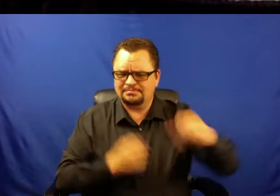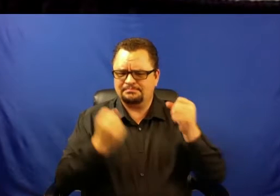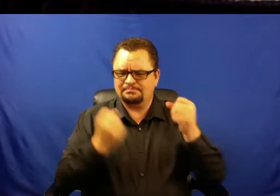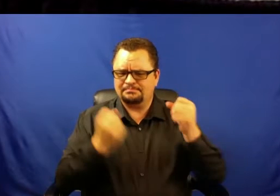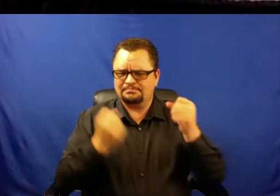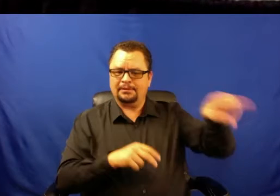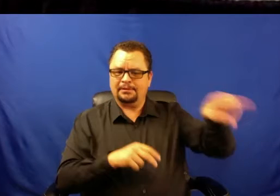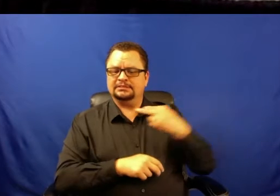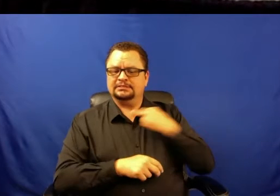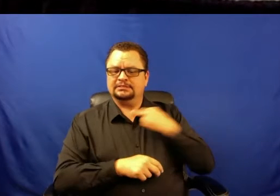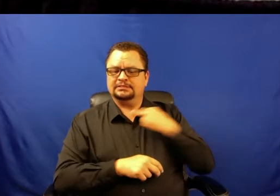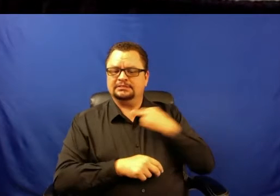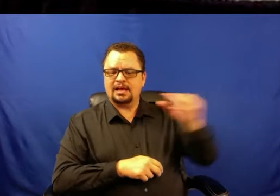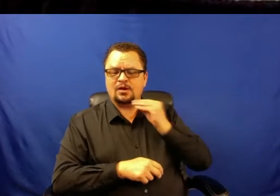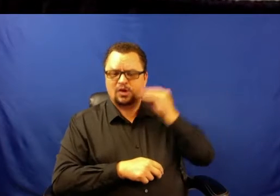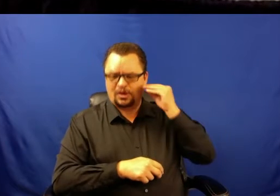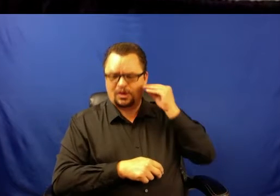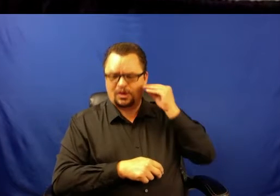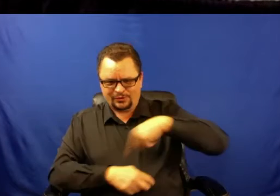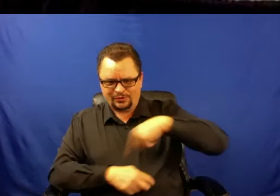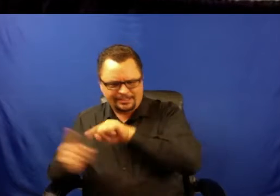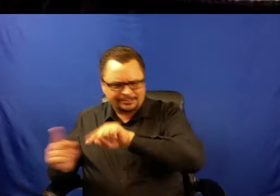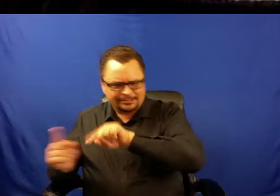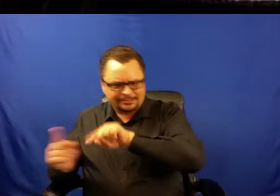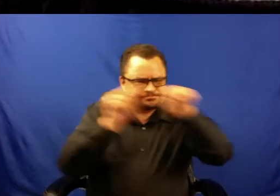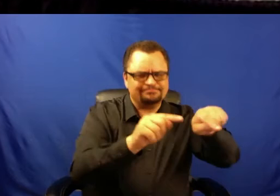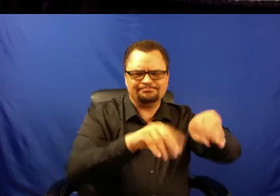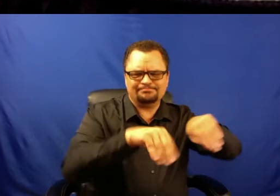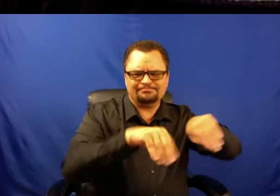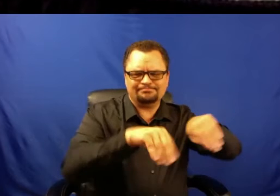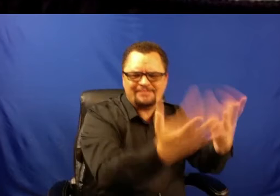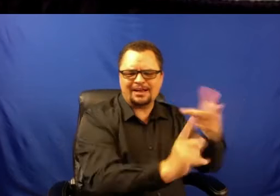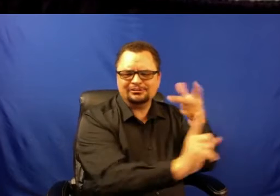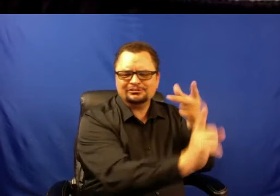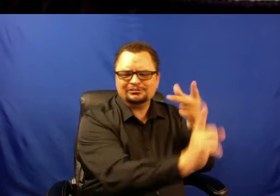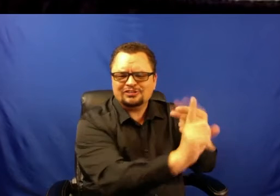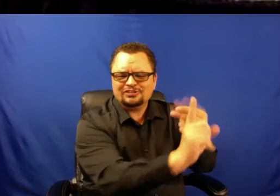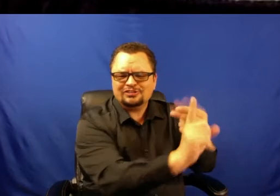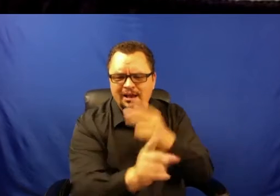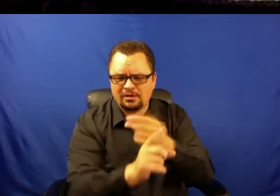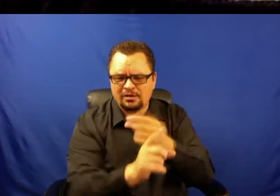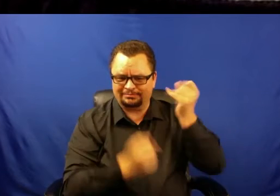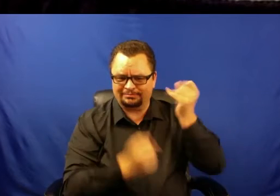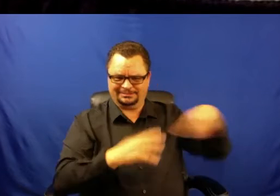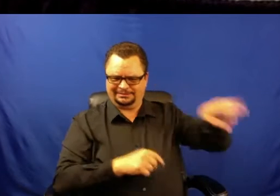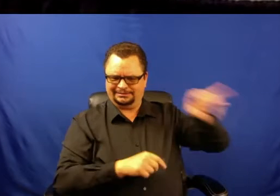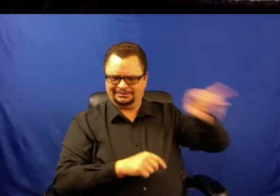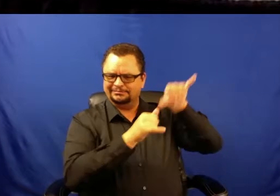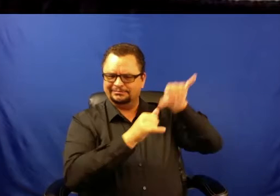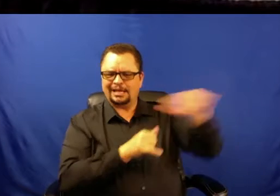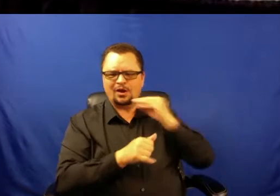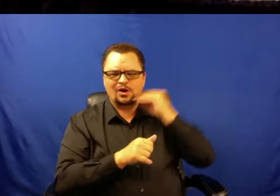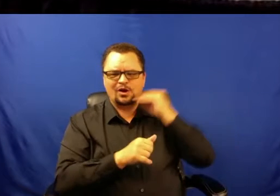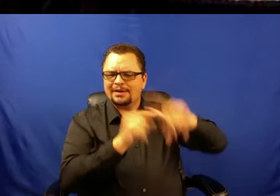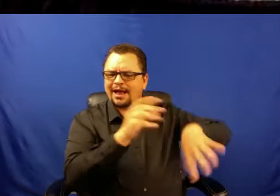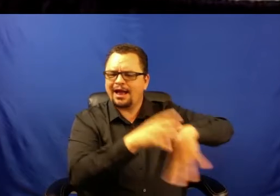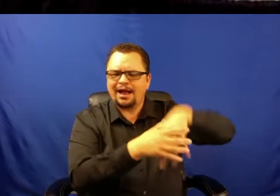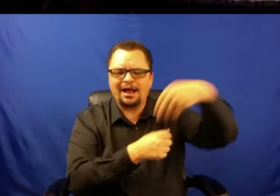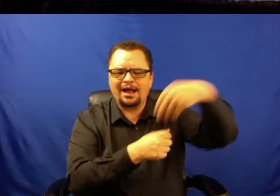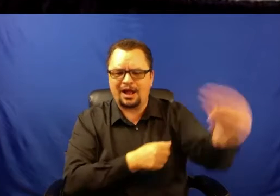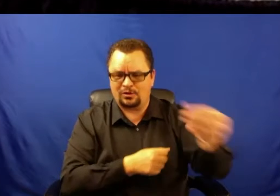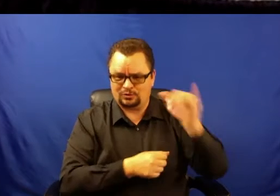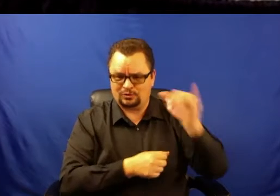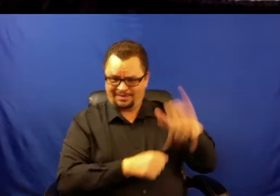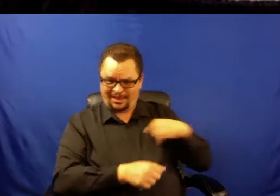the vaccine any other way. This was a labor and time-intensive effort, and these teams were often out for 8 hours a